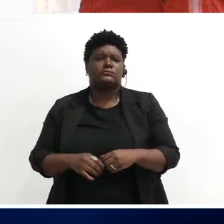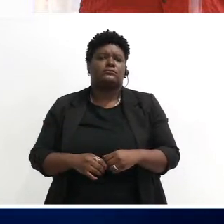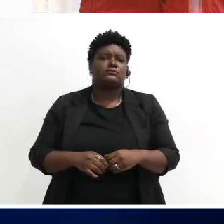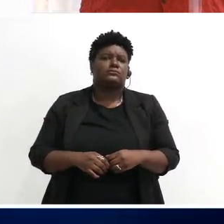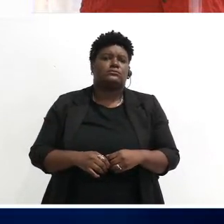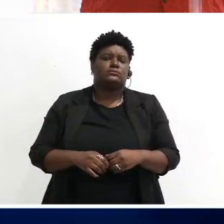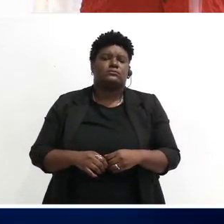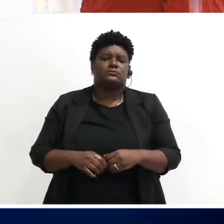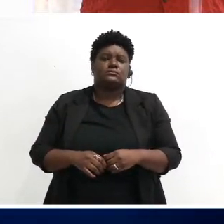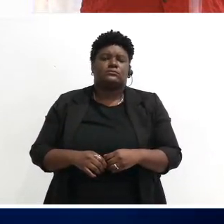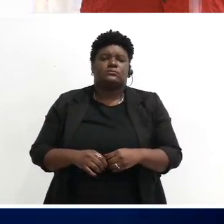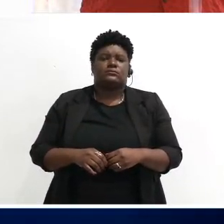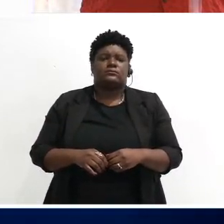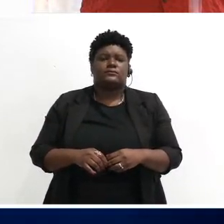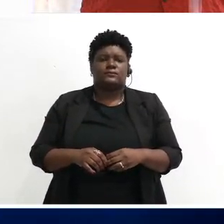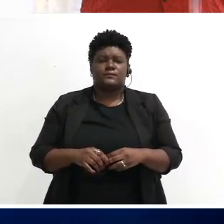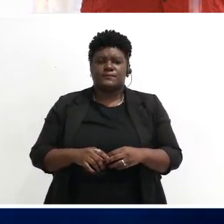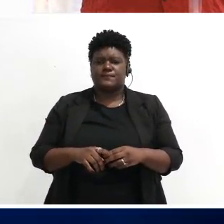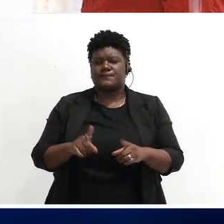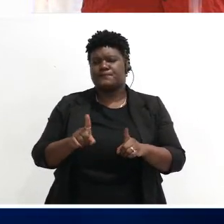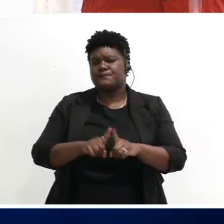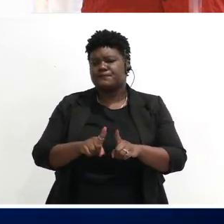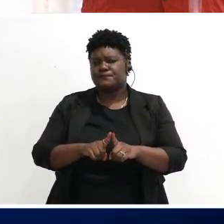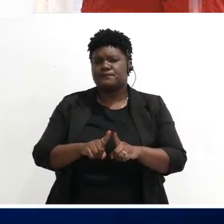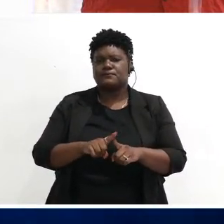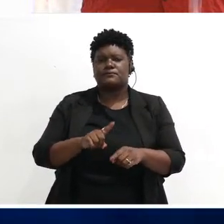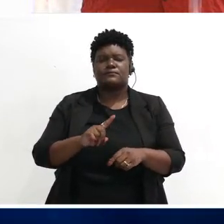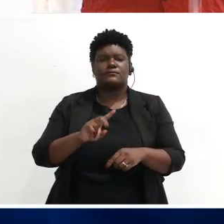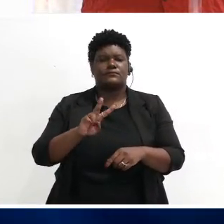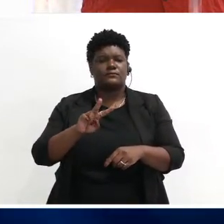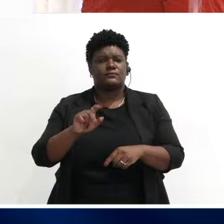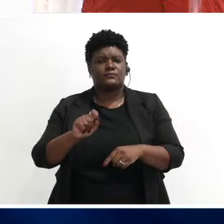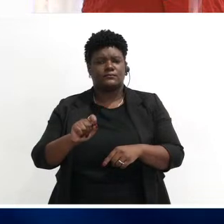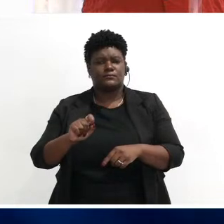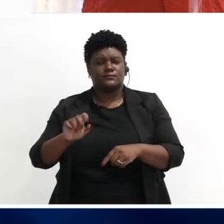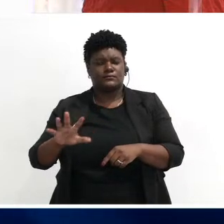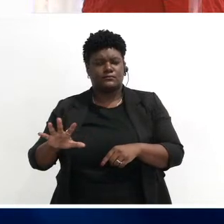really very high performance focus.